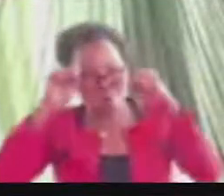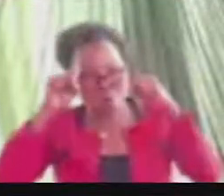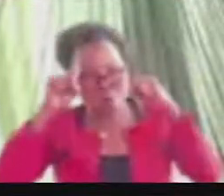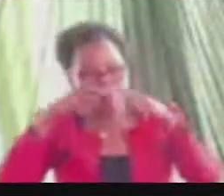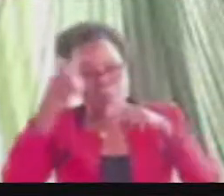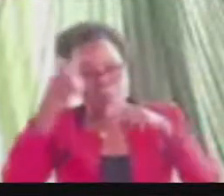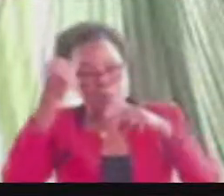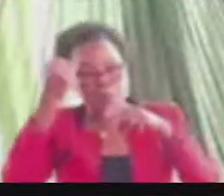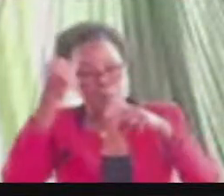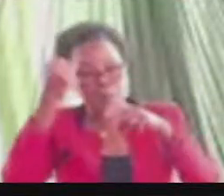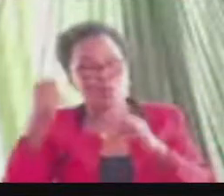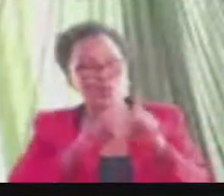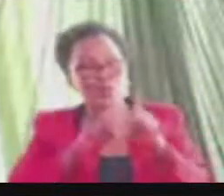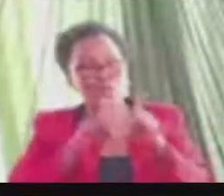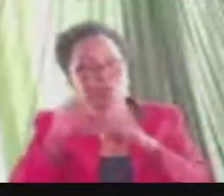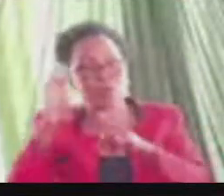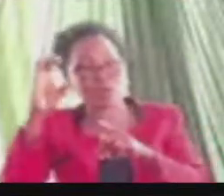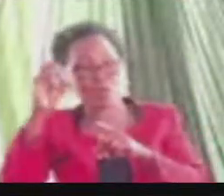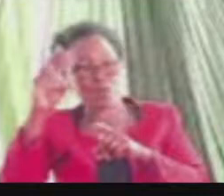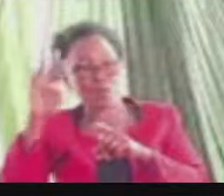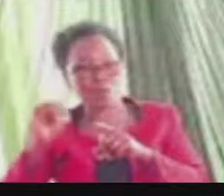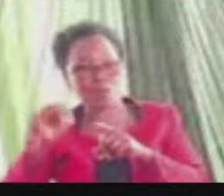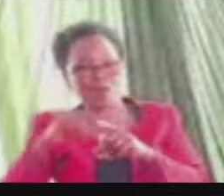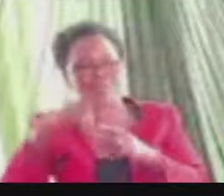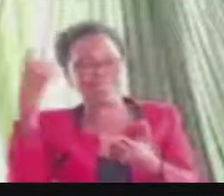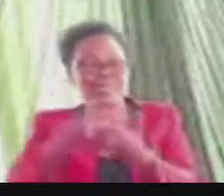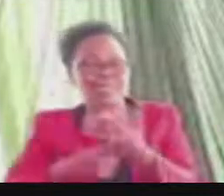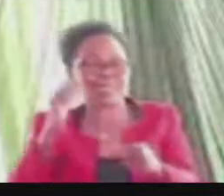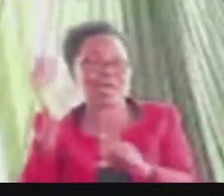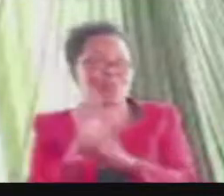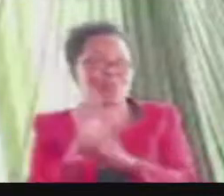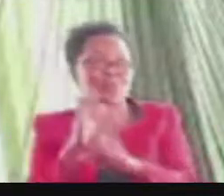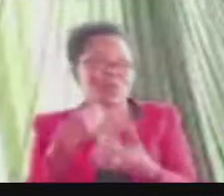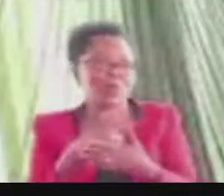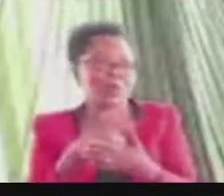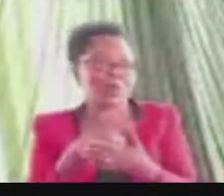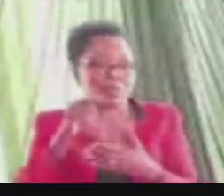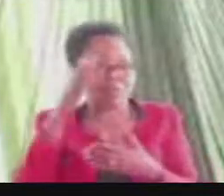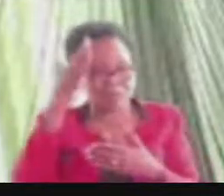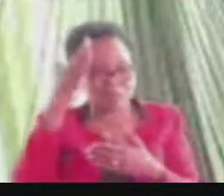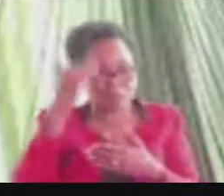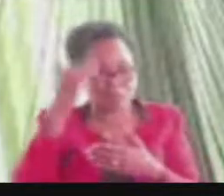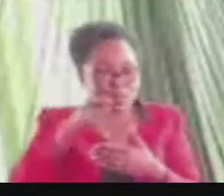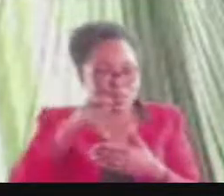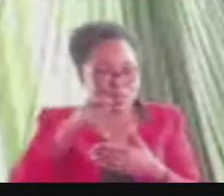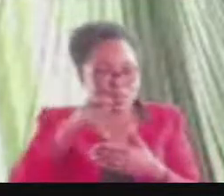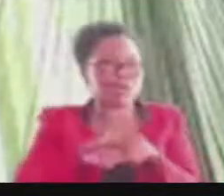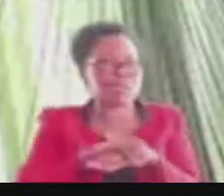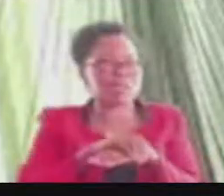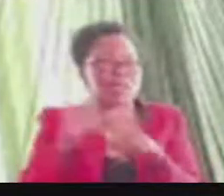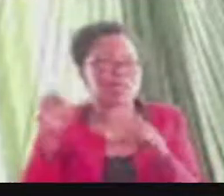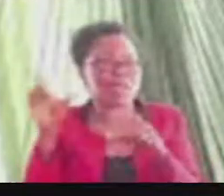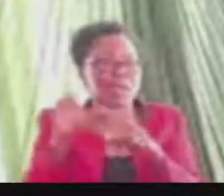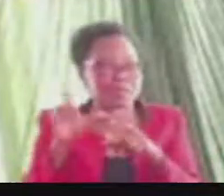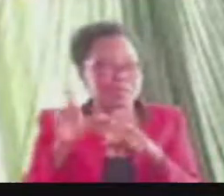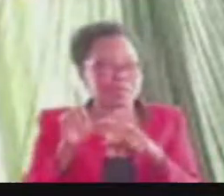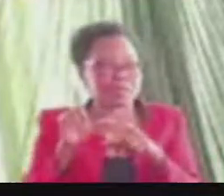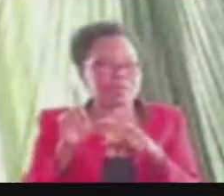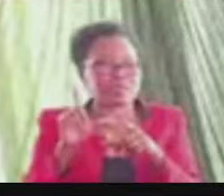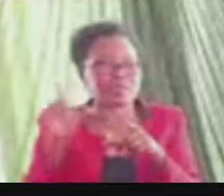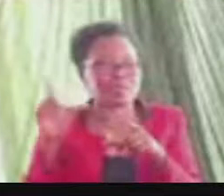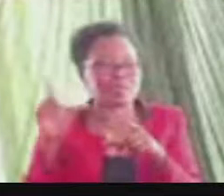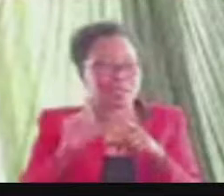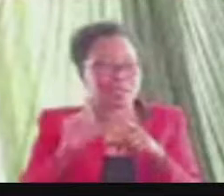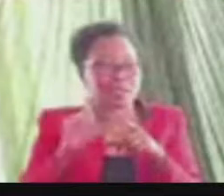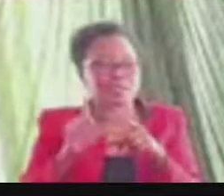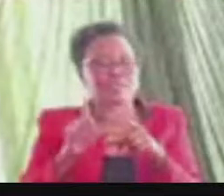charged a lot of money. So that's why even the licenses, after every year, our licenses